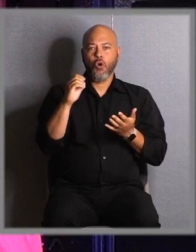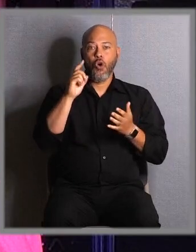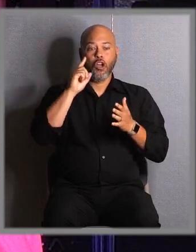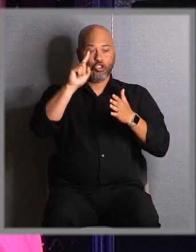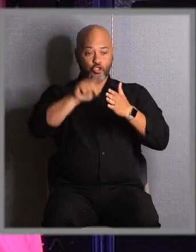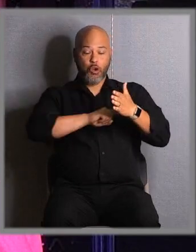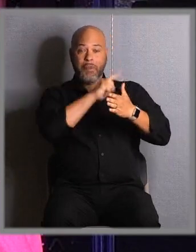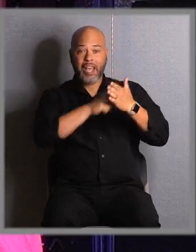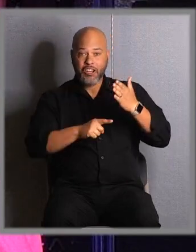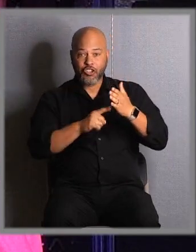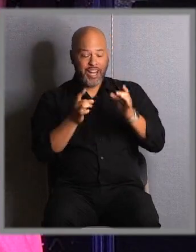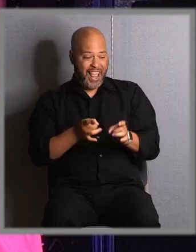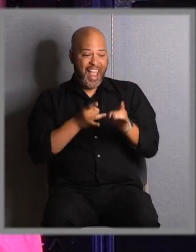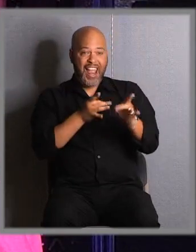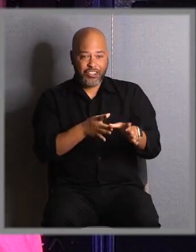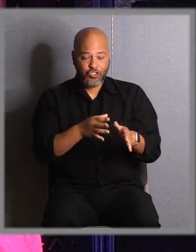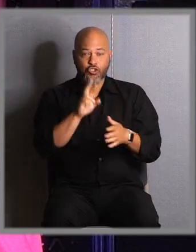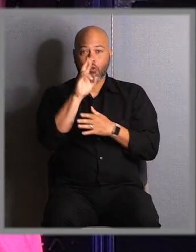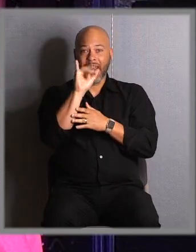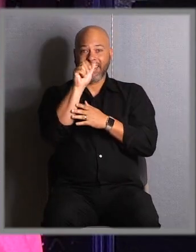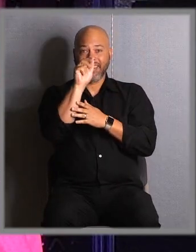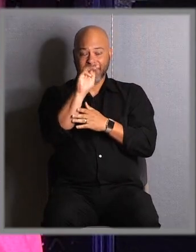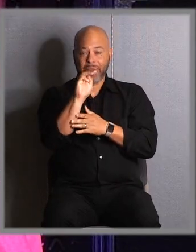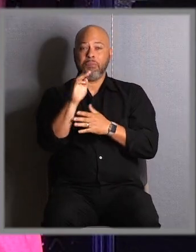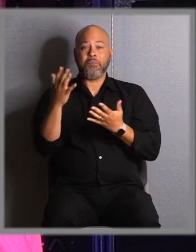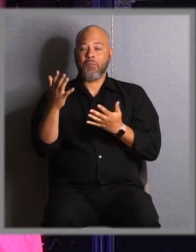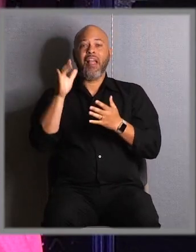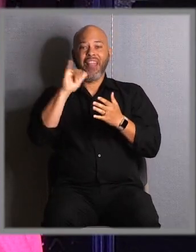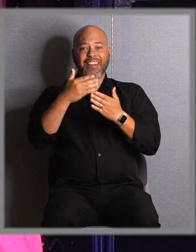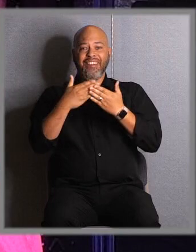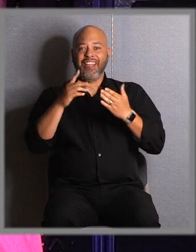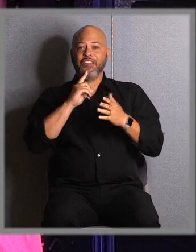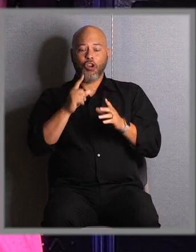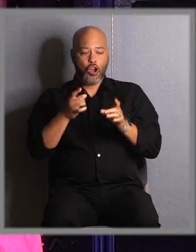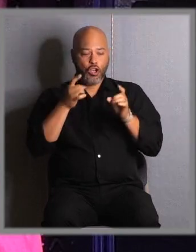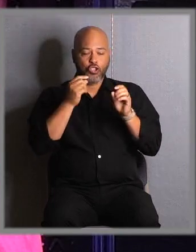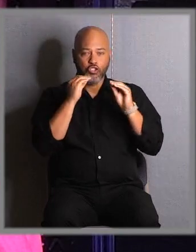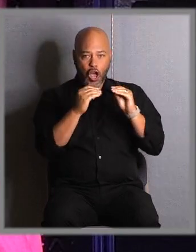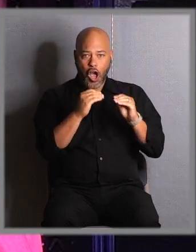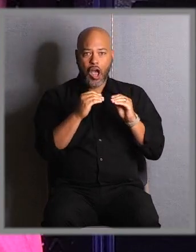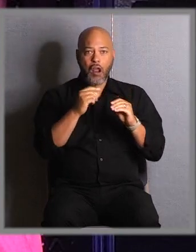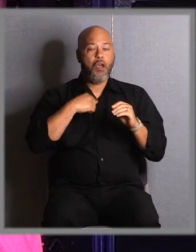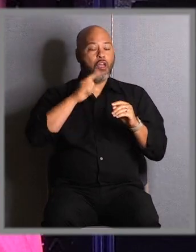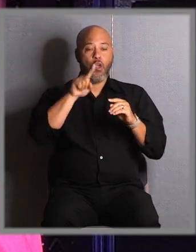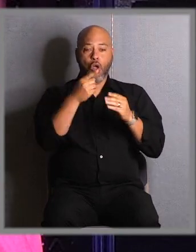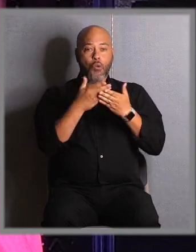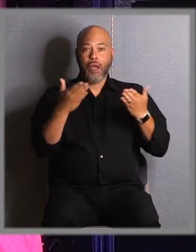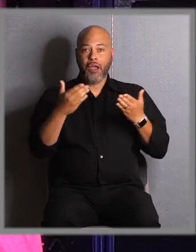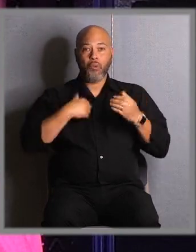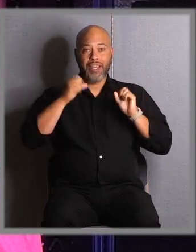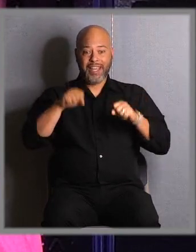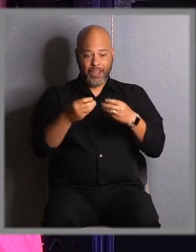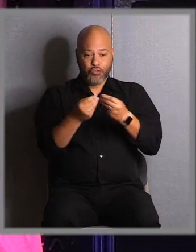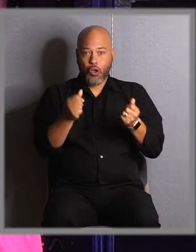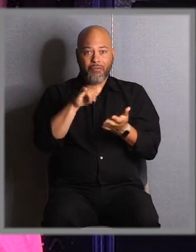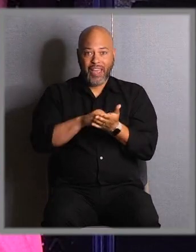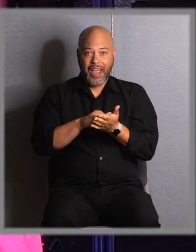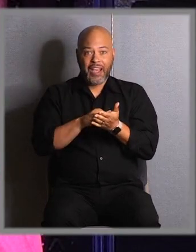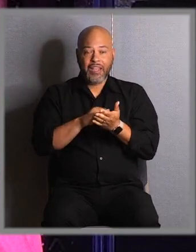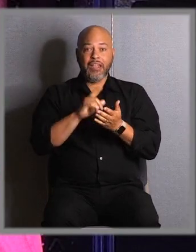discrimination, hatred, racism, those are things that have been taught that the only way we're going to get to it, the root of it is